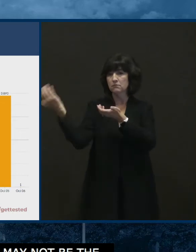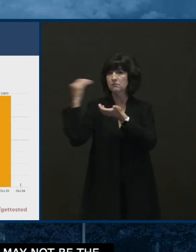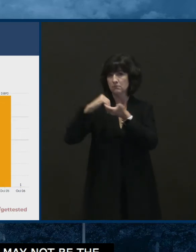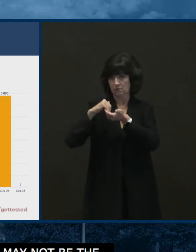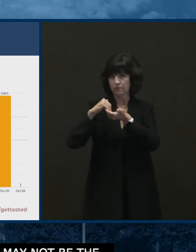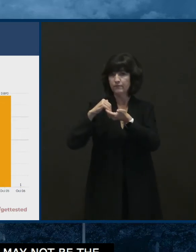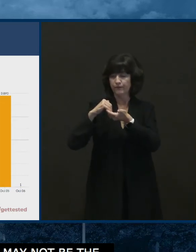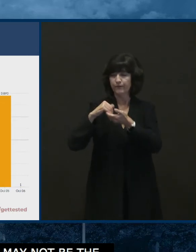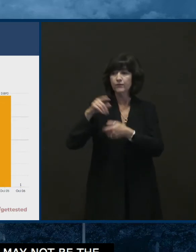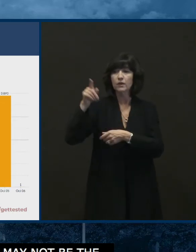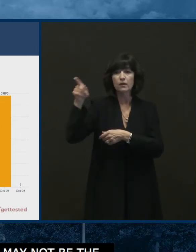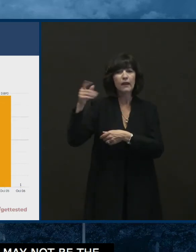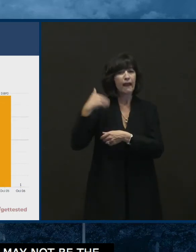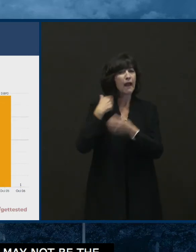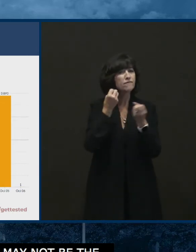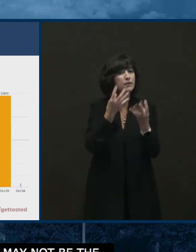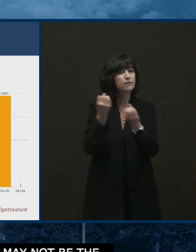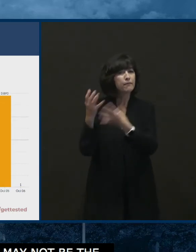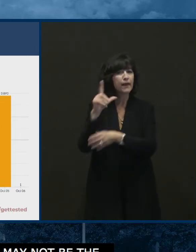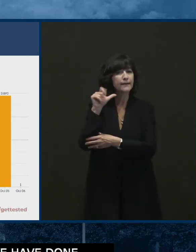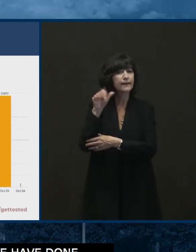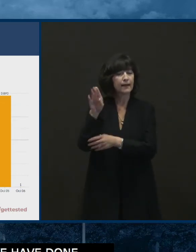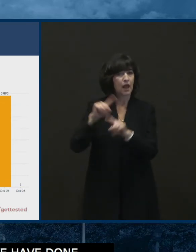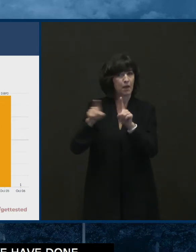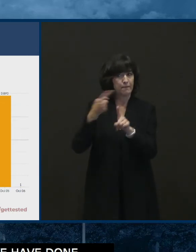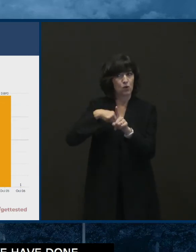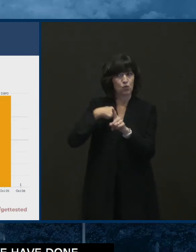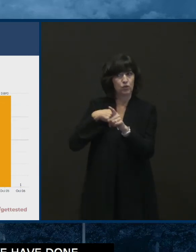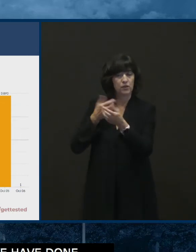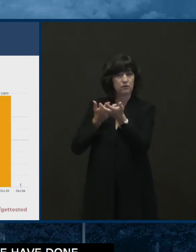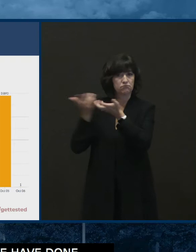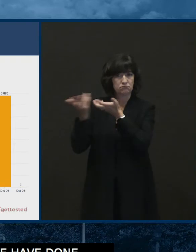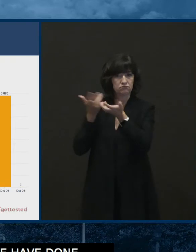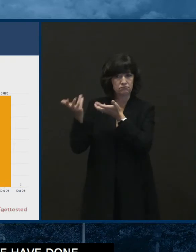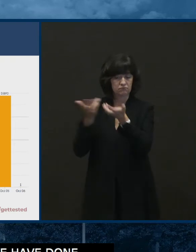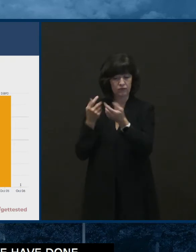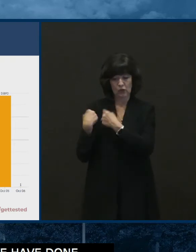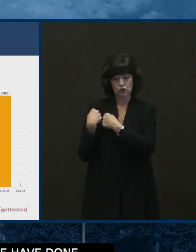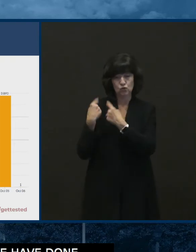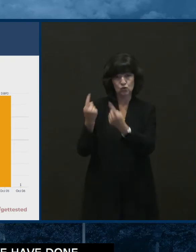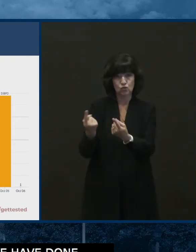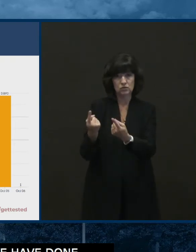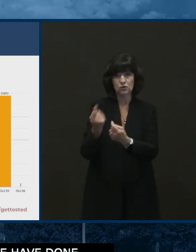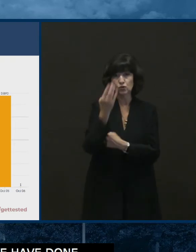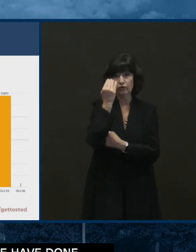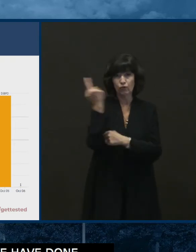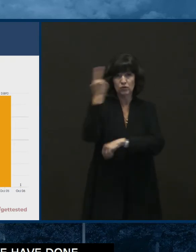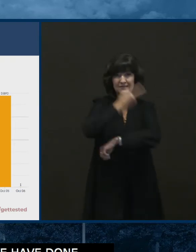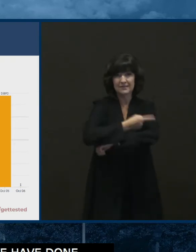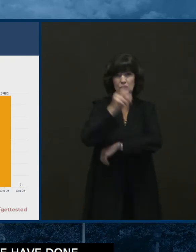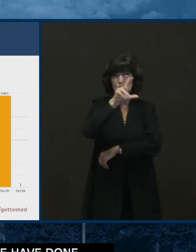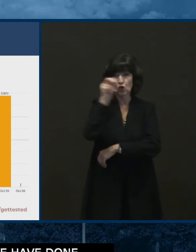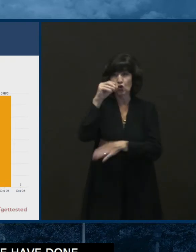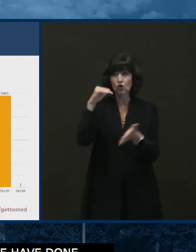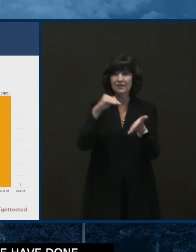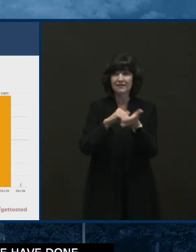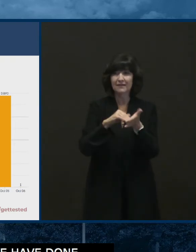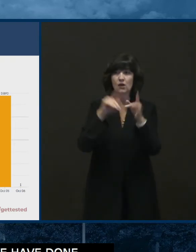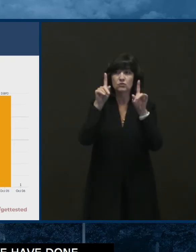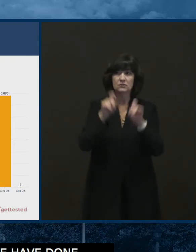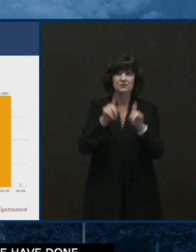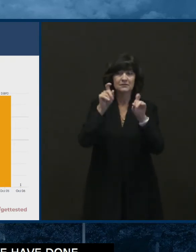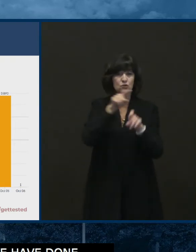state to do COVID testing, but over the last 14 days, we've done about 30,000 tests. If you look at this by